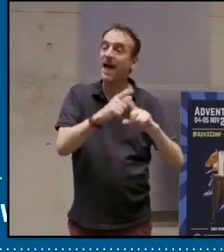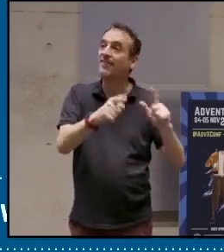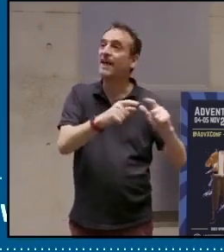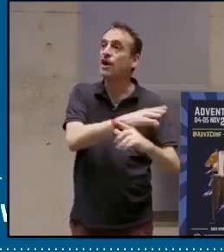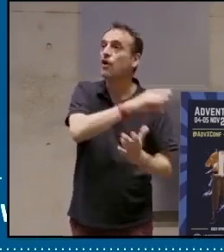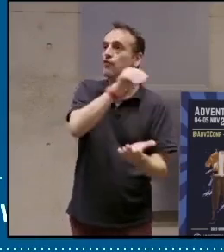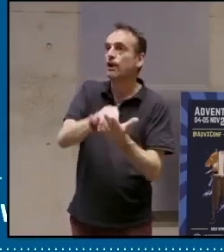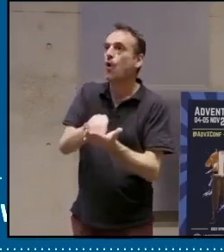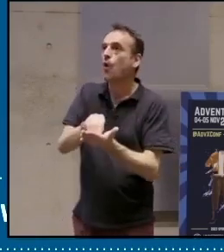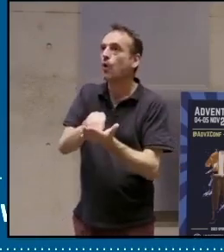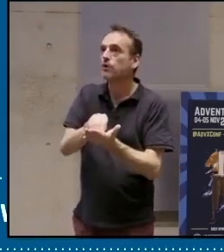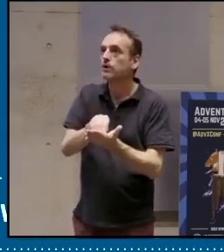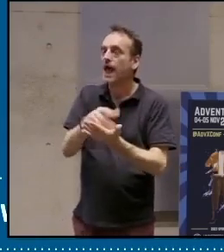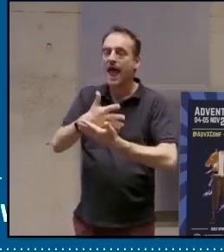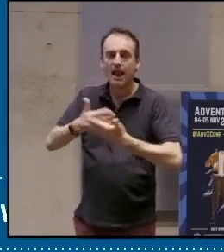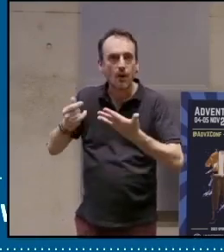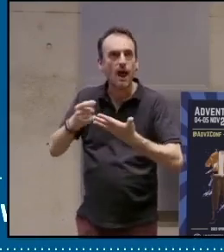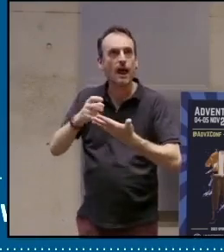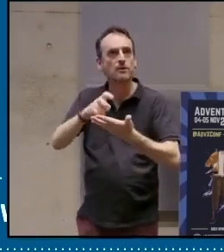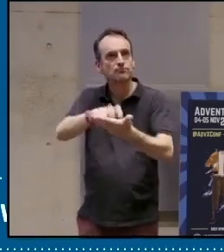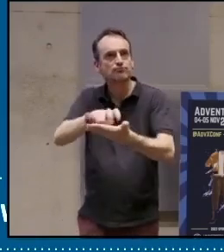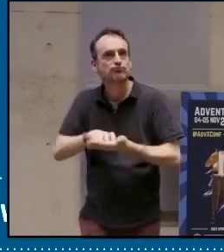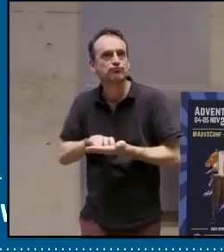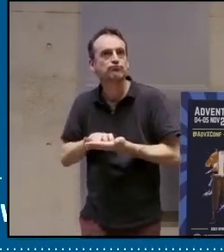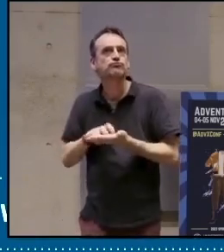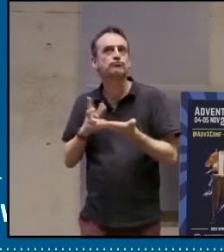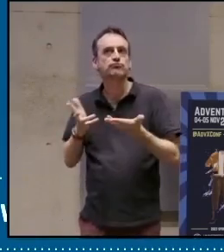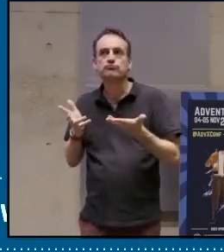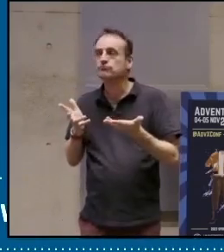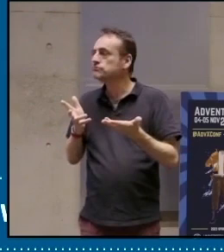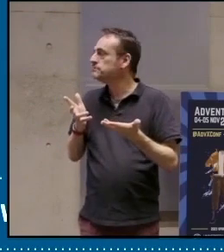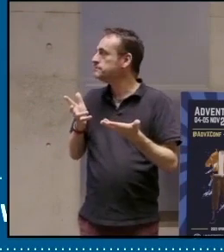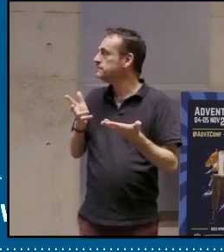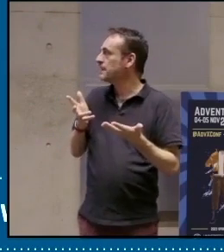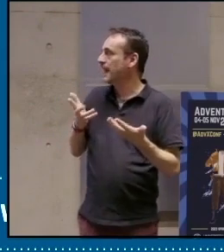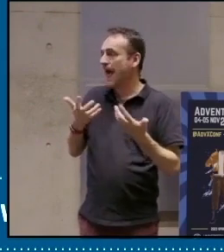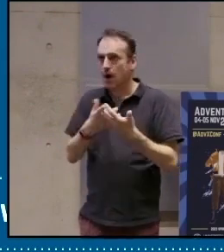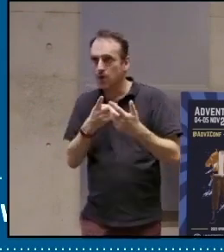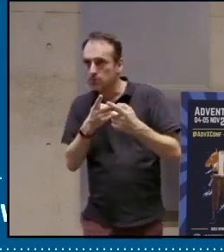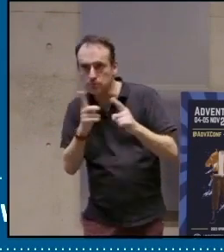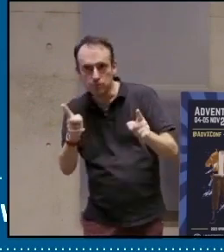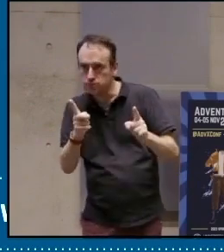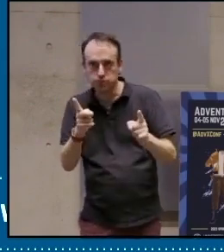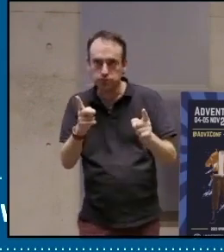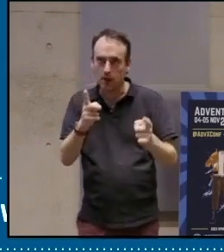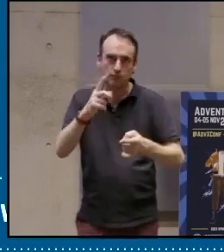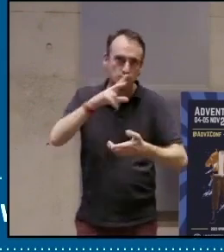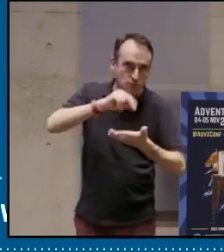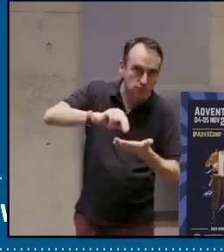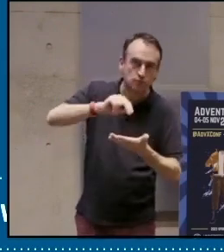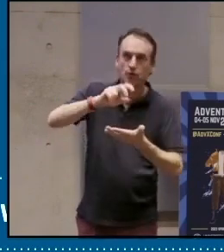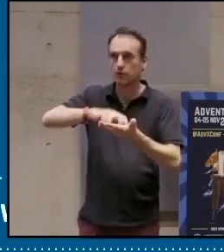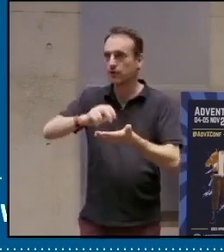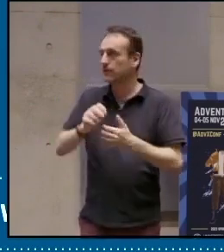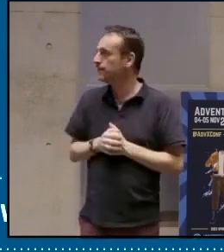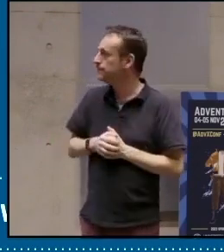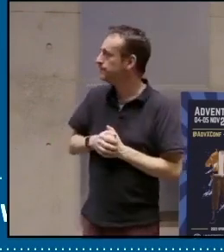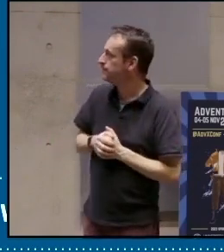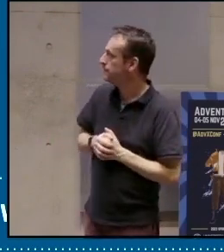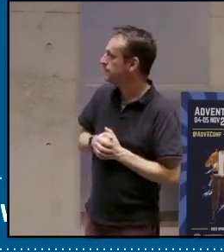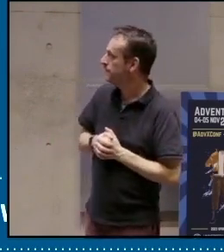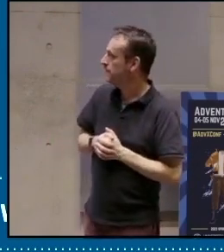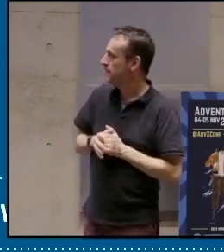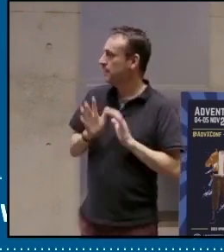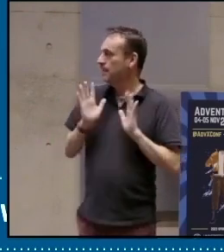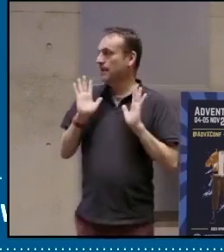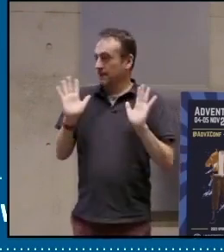in a way that's specific to you and that's memorable, right? In a way that you can do something about this. So, am I just telling you here to do